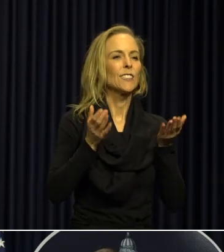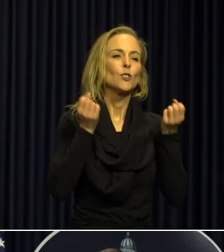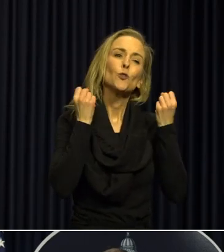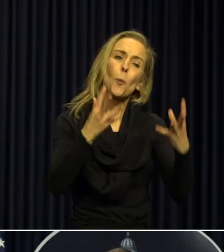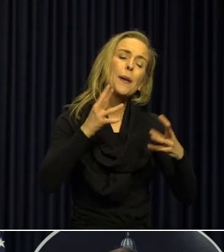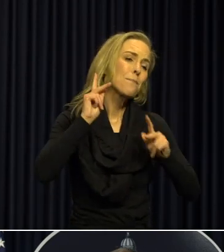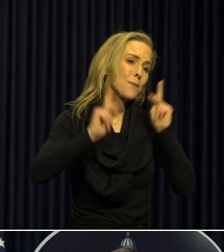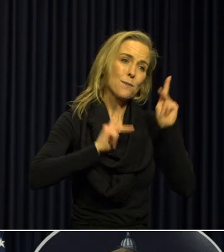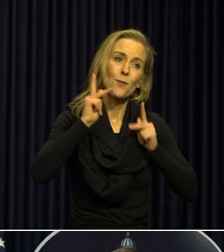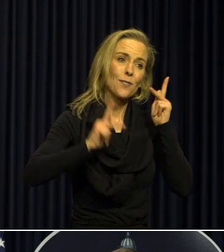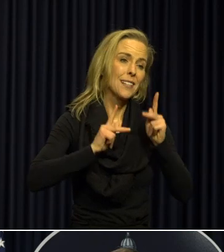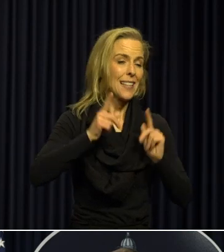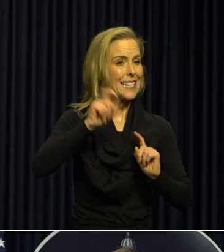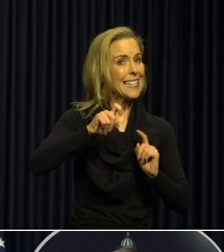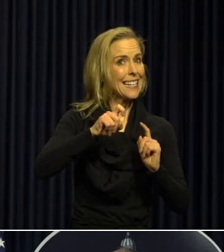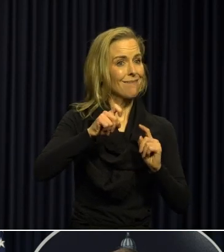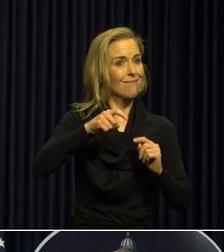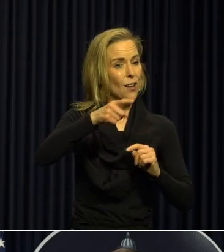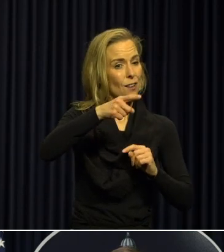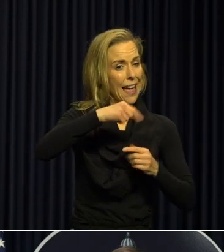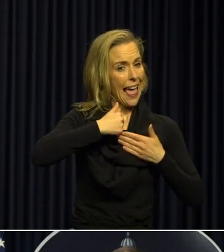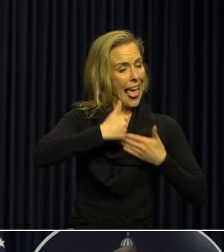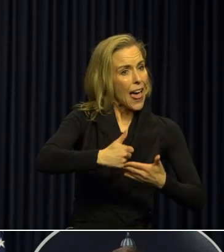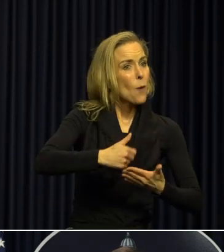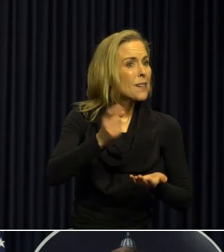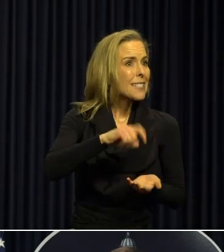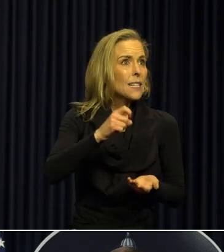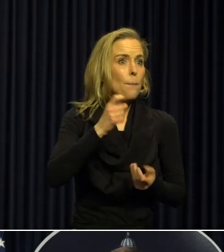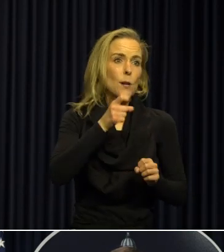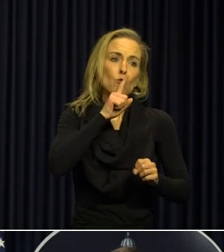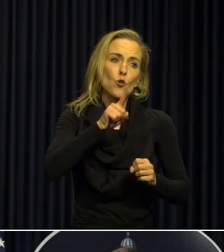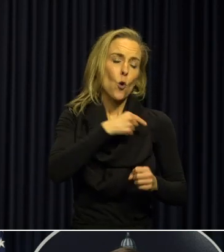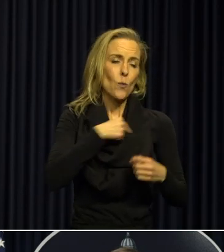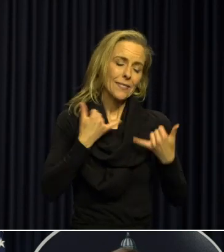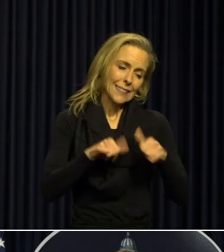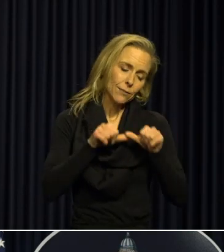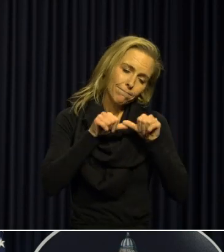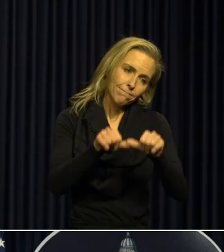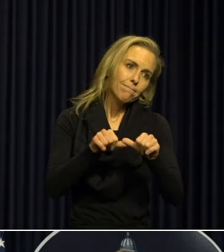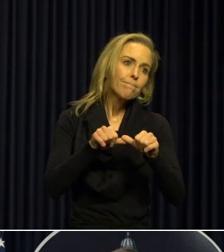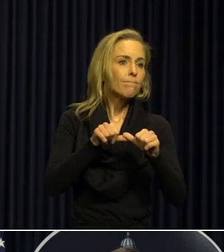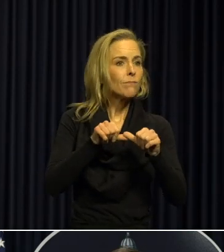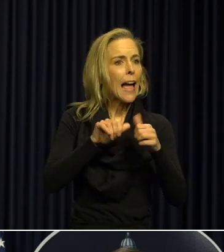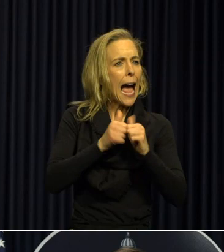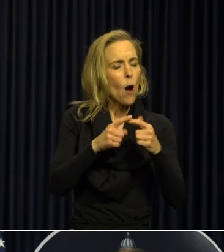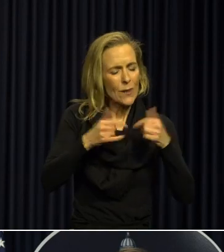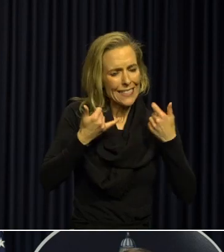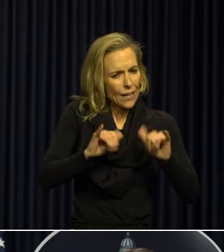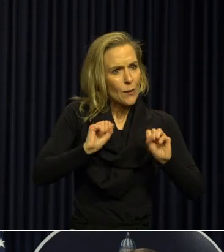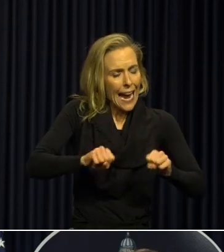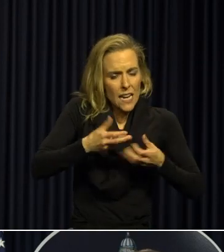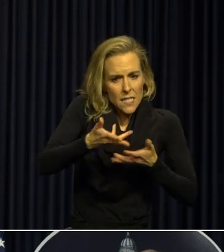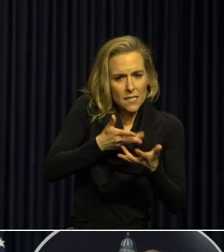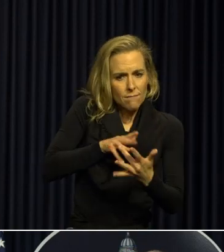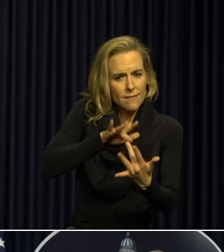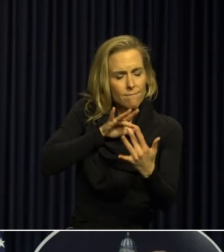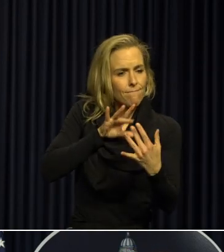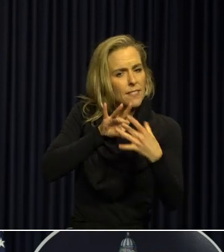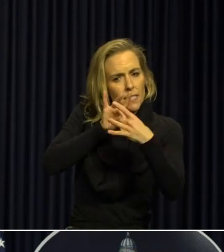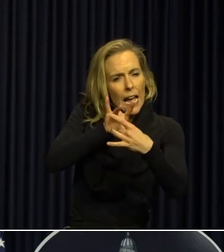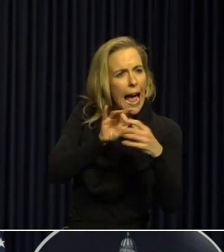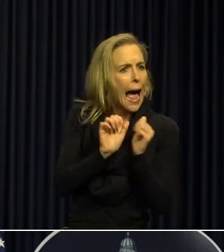people that need our help, and making sure that we're staying connected in each and every one of our